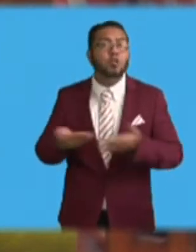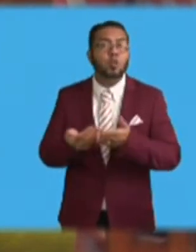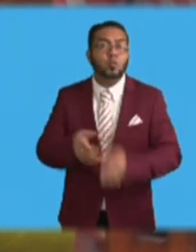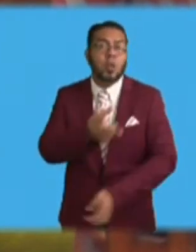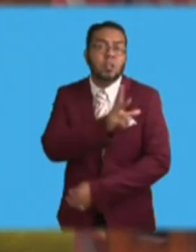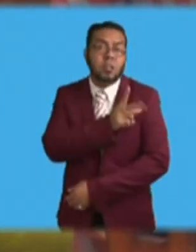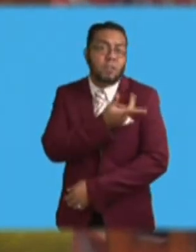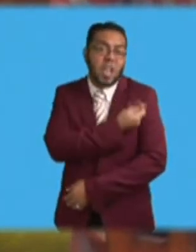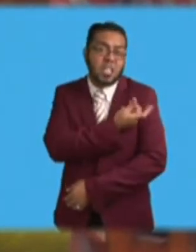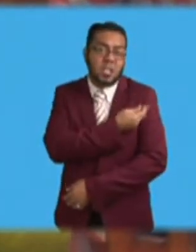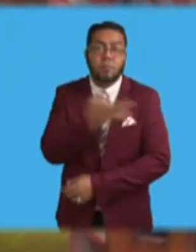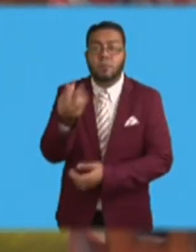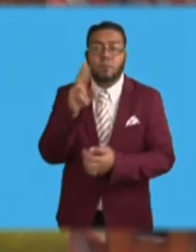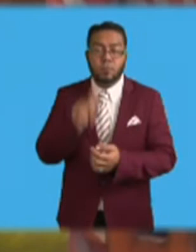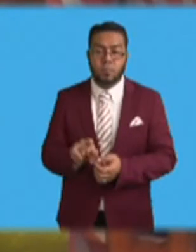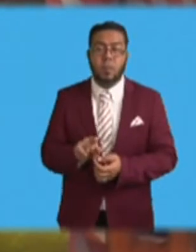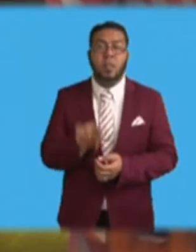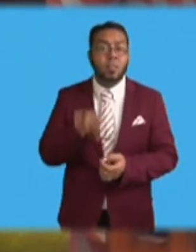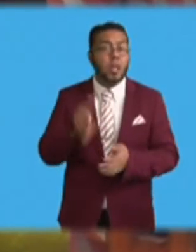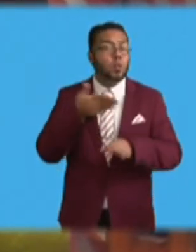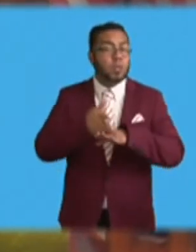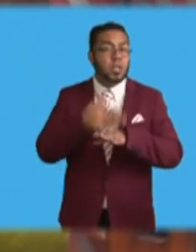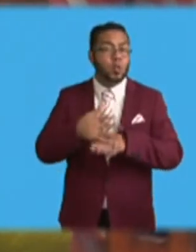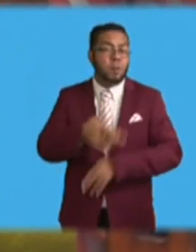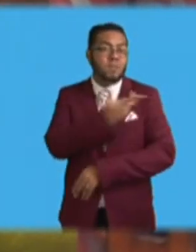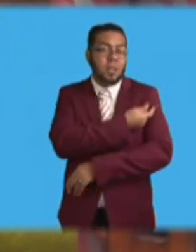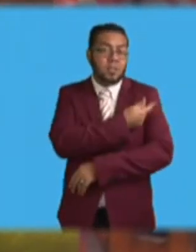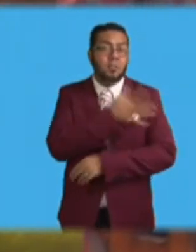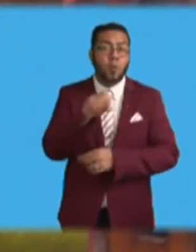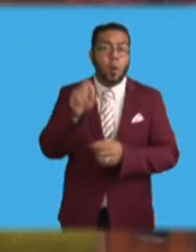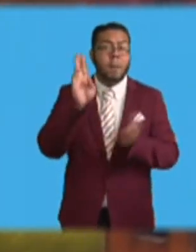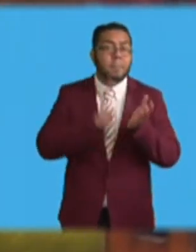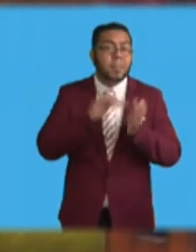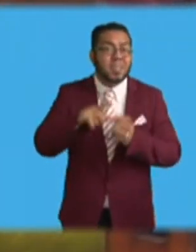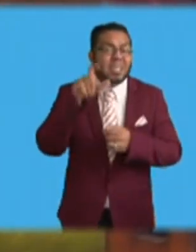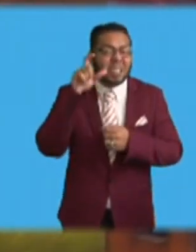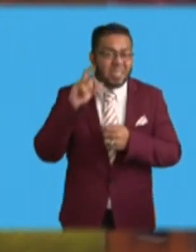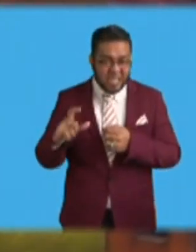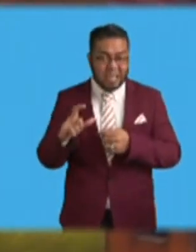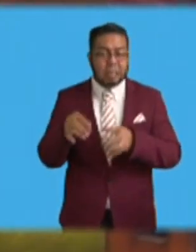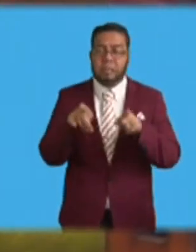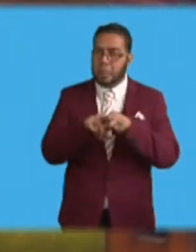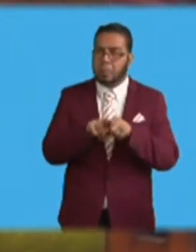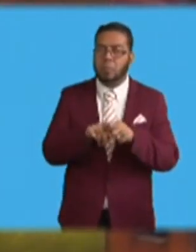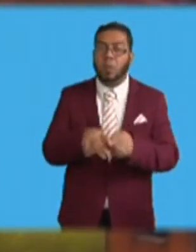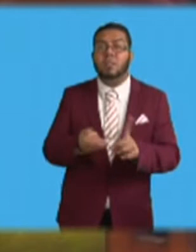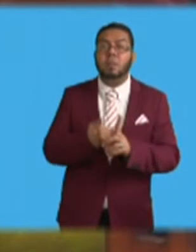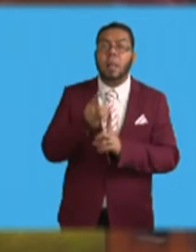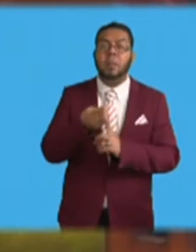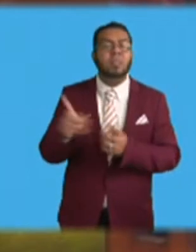C strain. They used new conjugate vaccines for meningococcal C that had been developed by the late